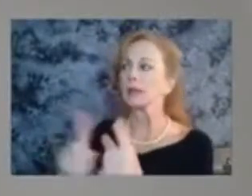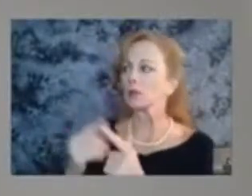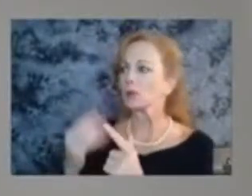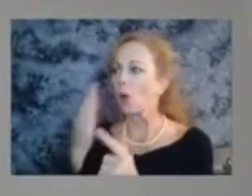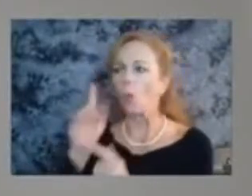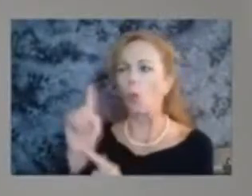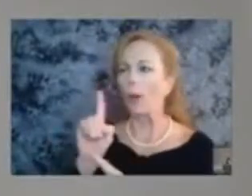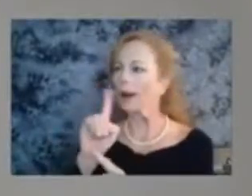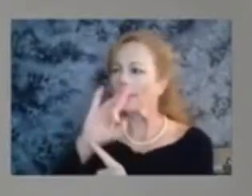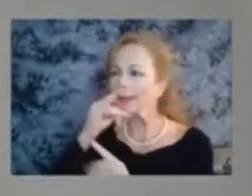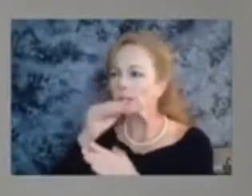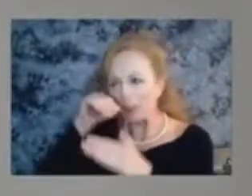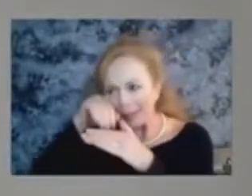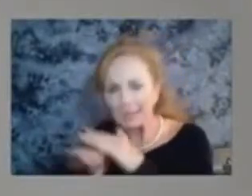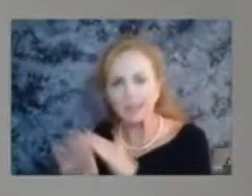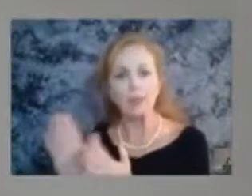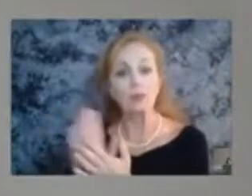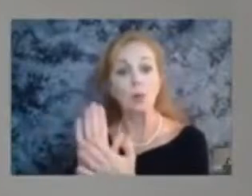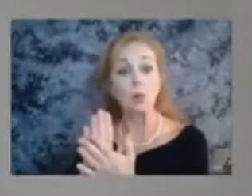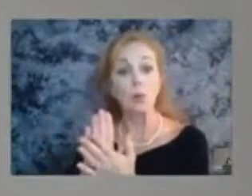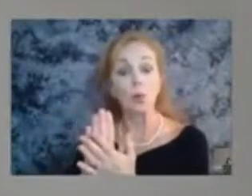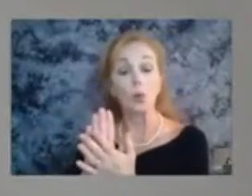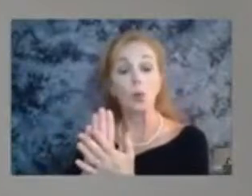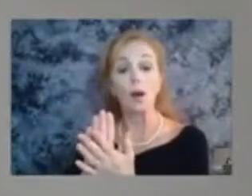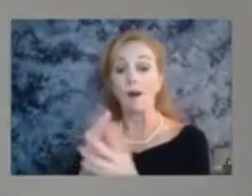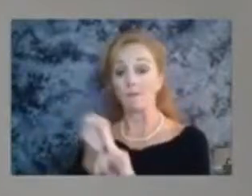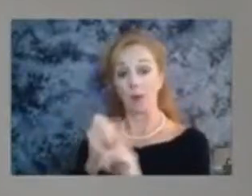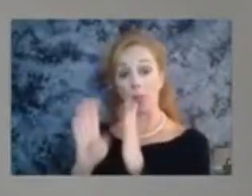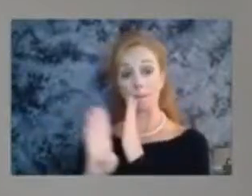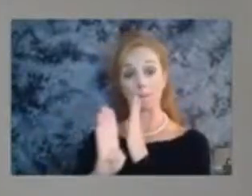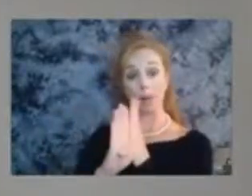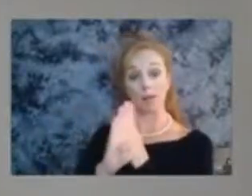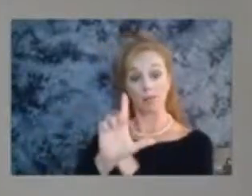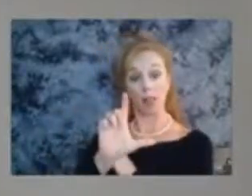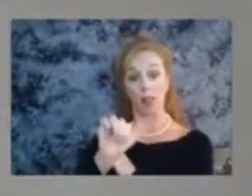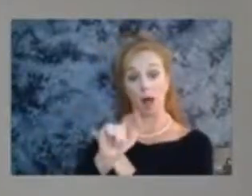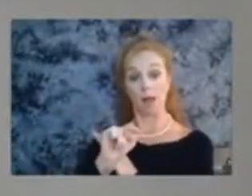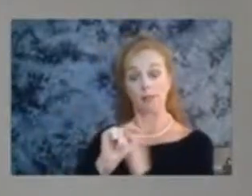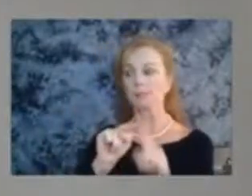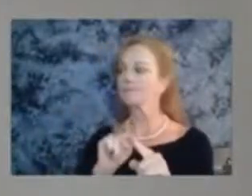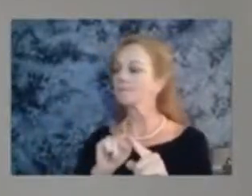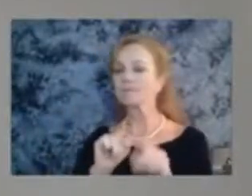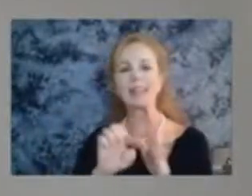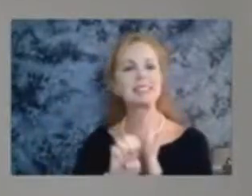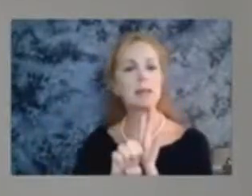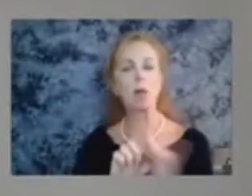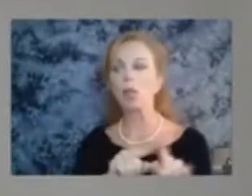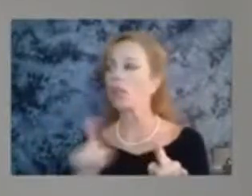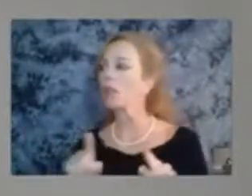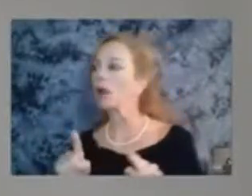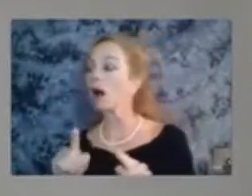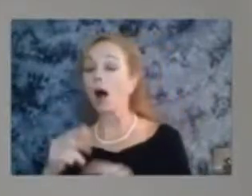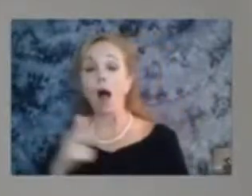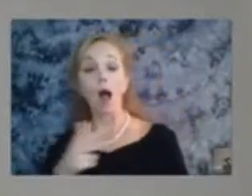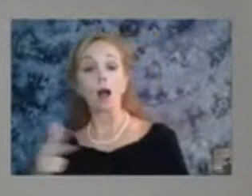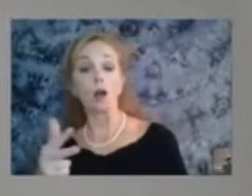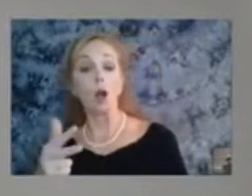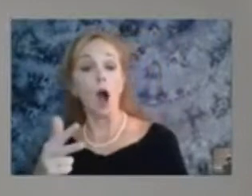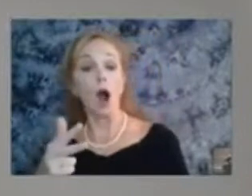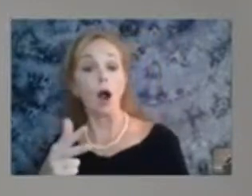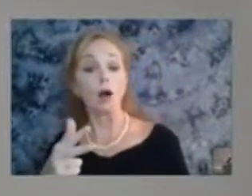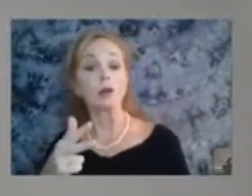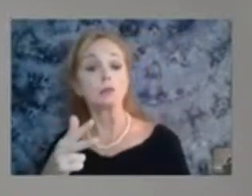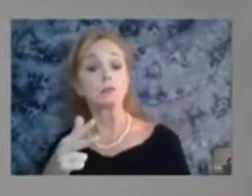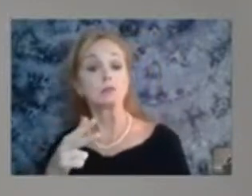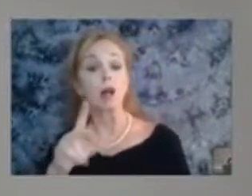kids are coming in, both off the bus lot and the car lot as an example. We will not have a lot of entry points